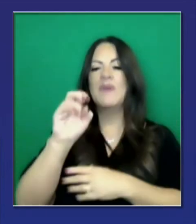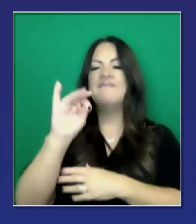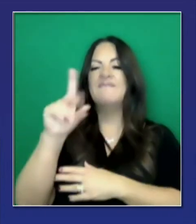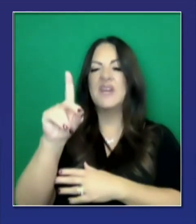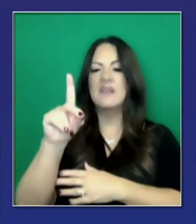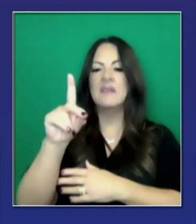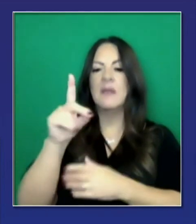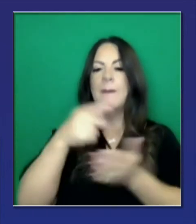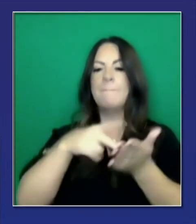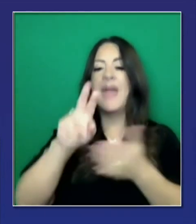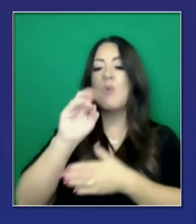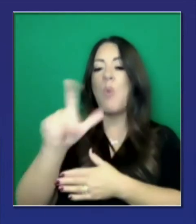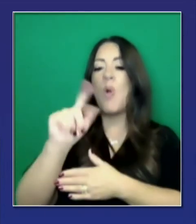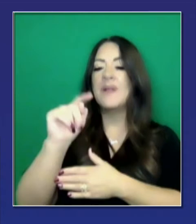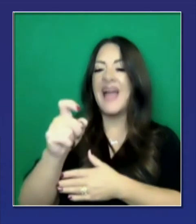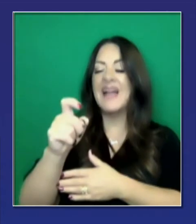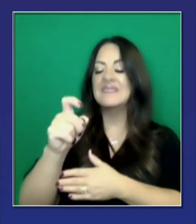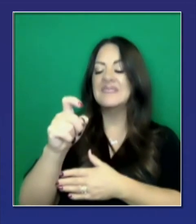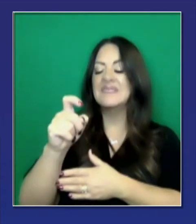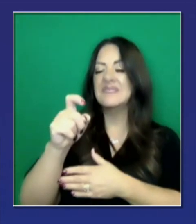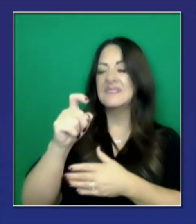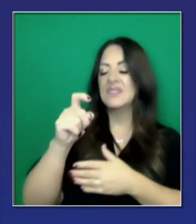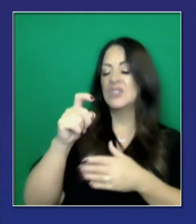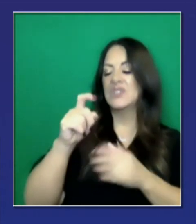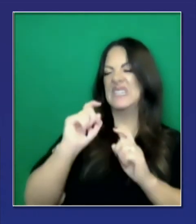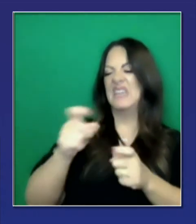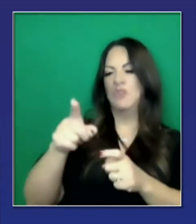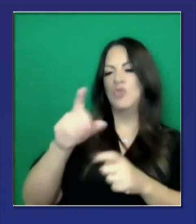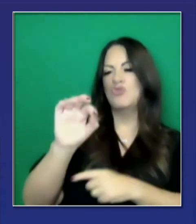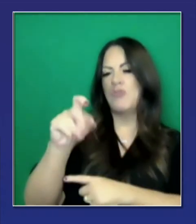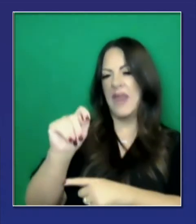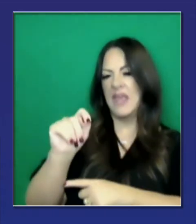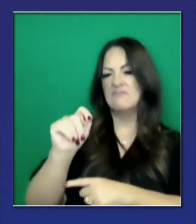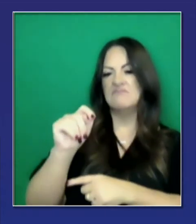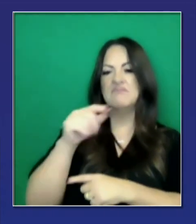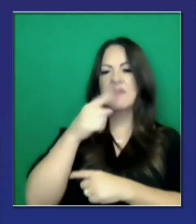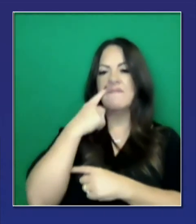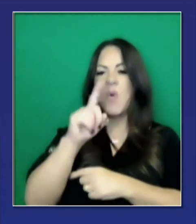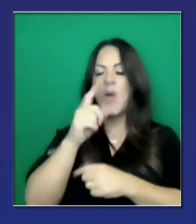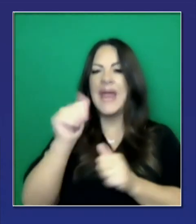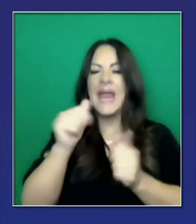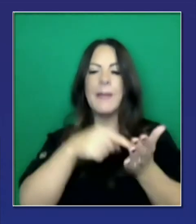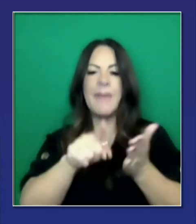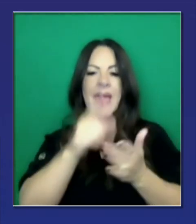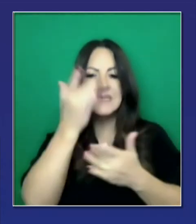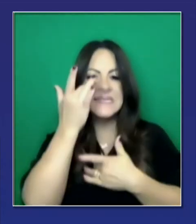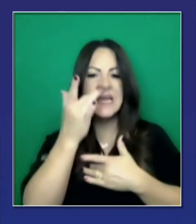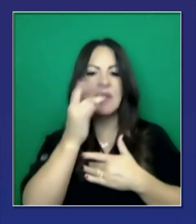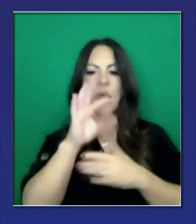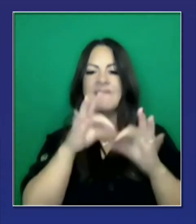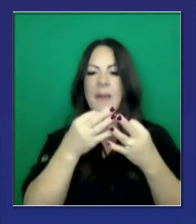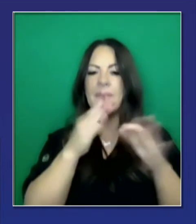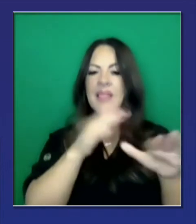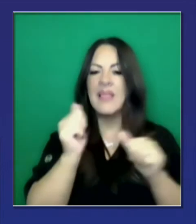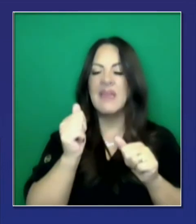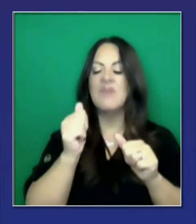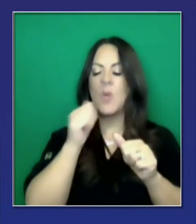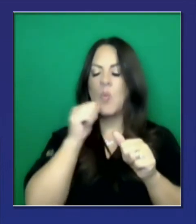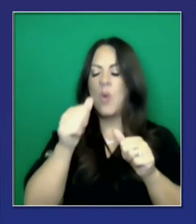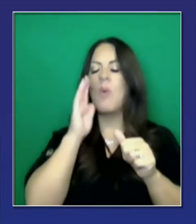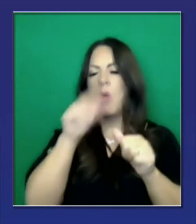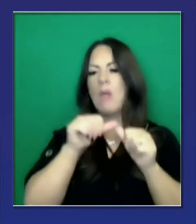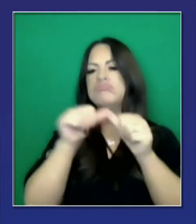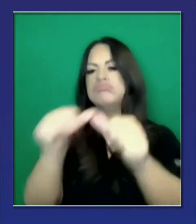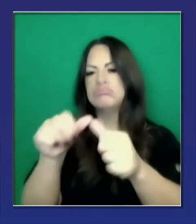on sales tax collection, and all those other small business grants and loan programs that we also stood up at the California iBank, et cetera. I encourage